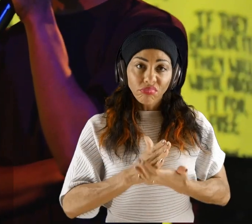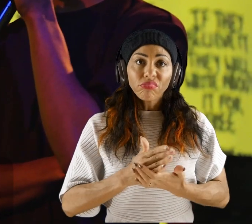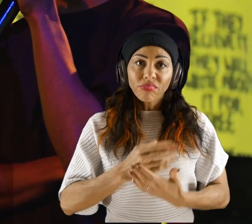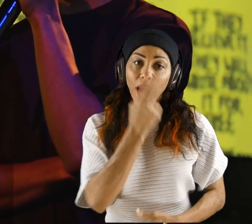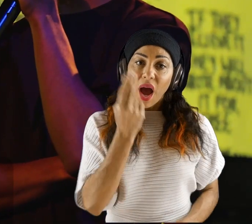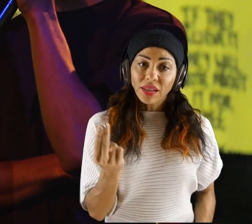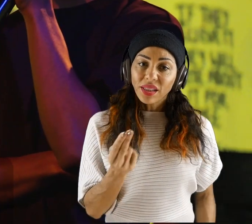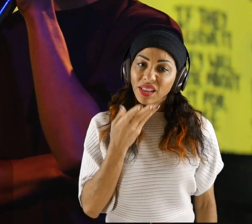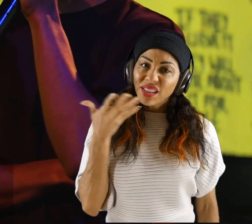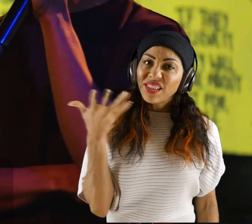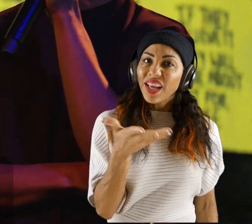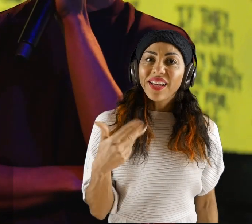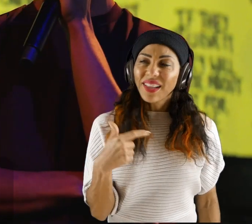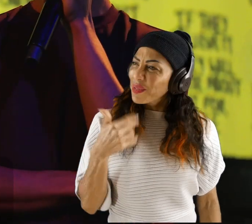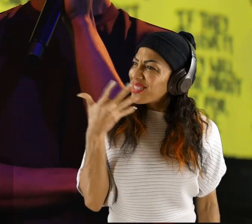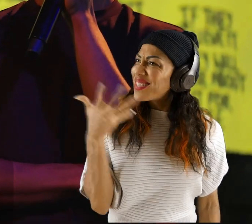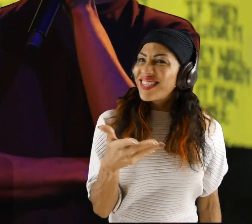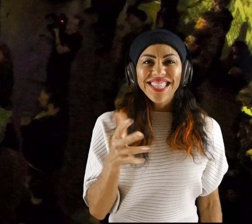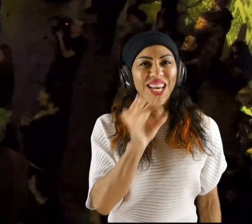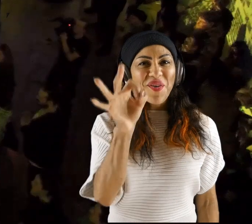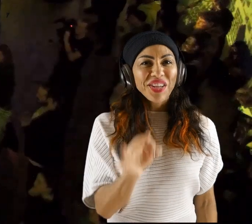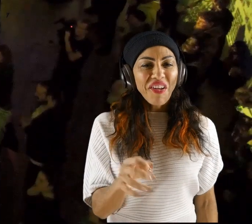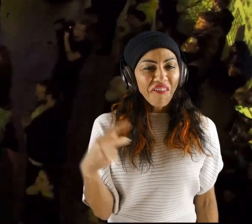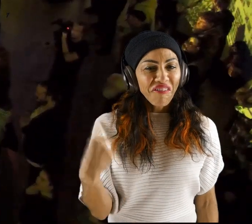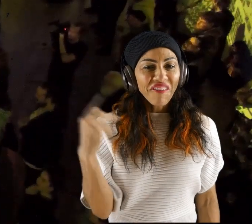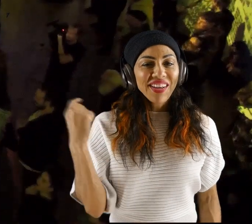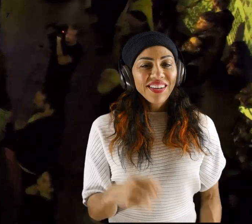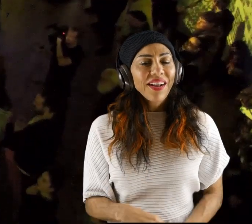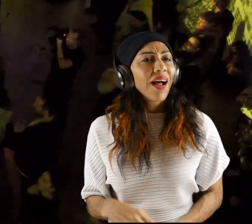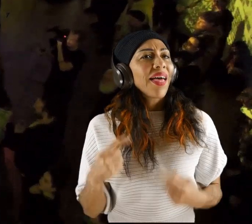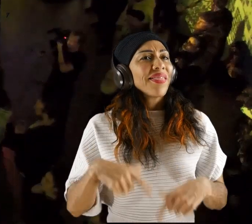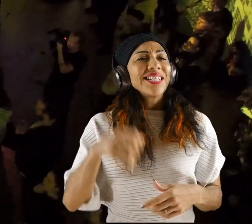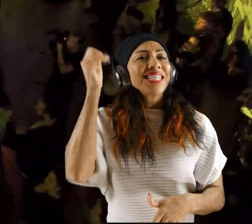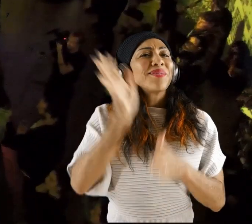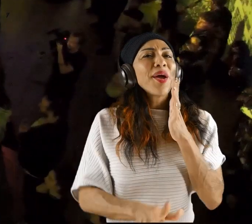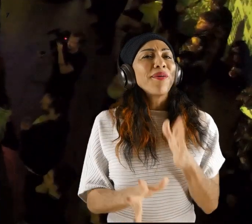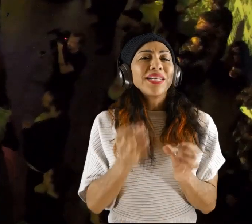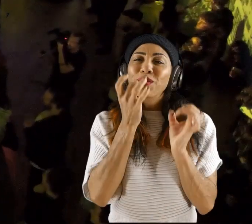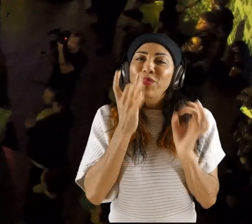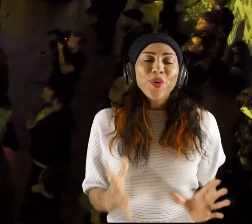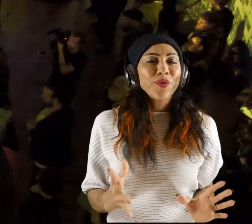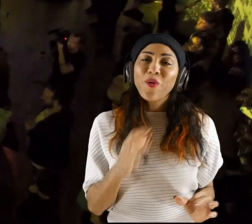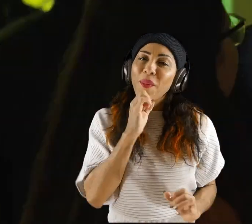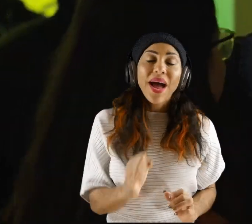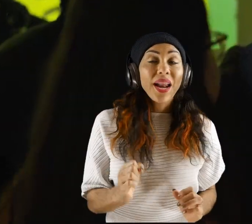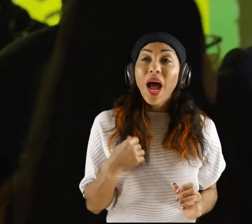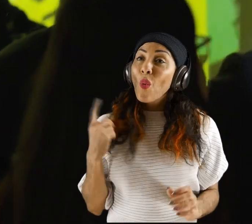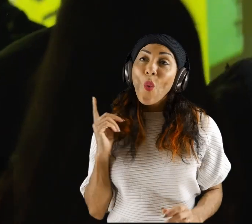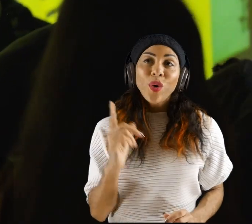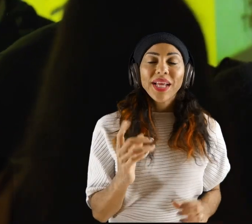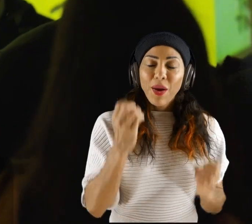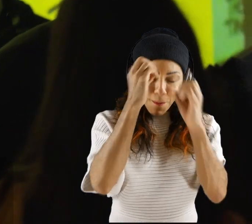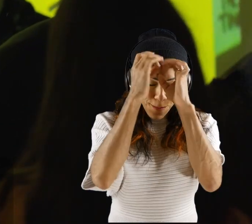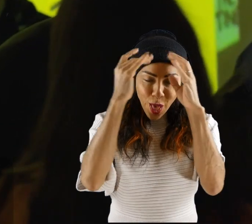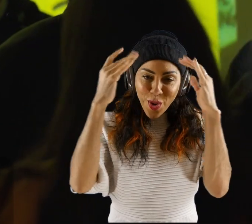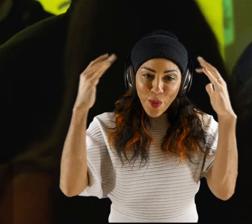Sick. Thank you. That was a sick question. This is a beautiful experience, man. You know, when I walked in, I was blown away.